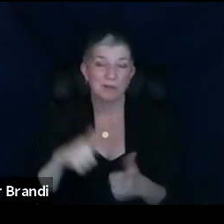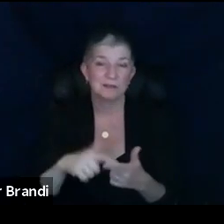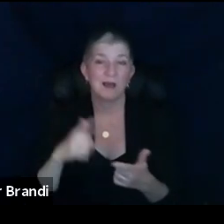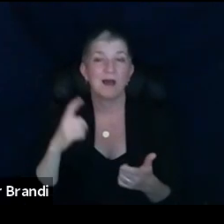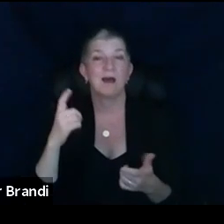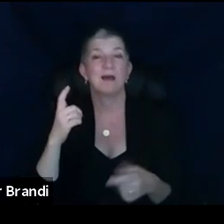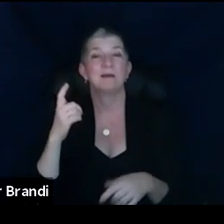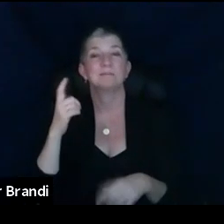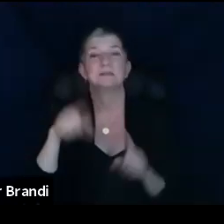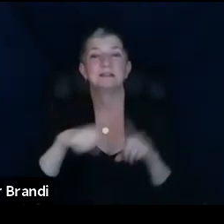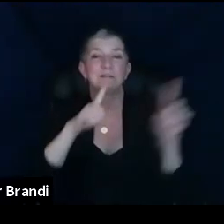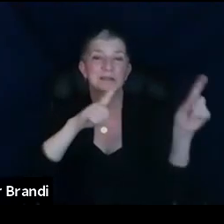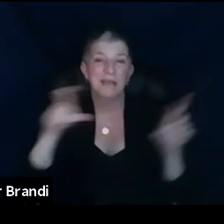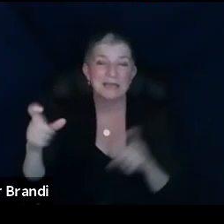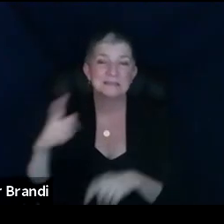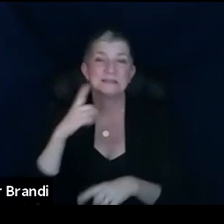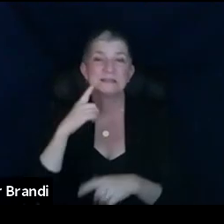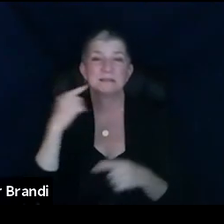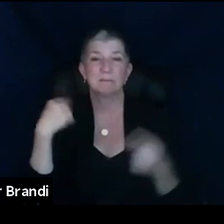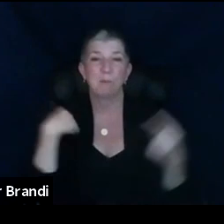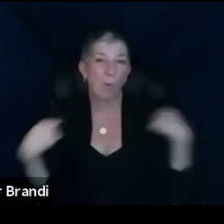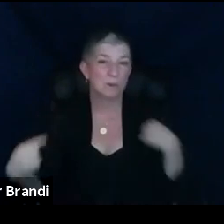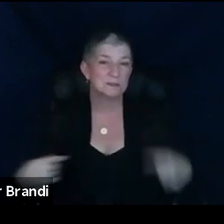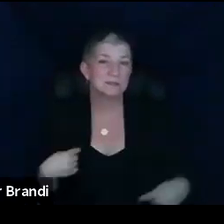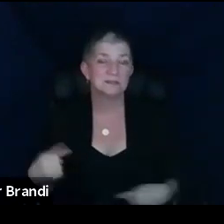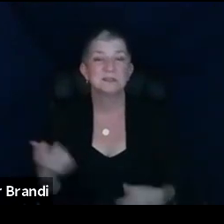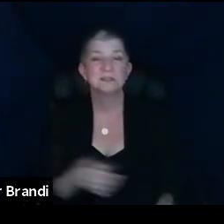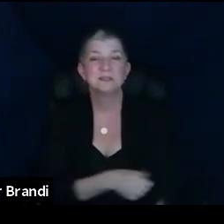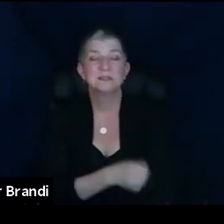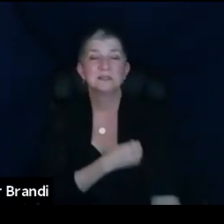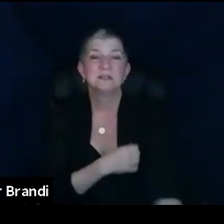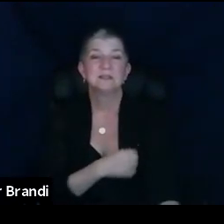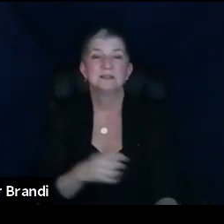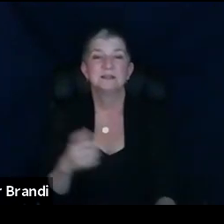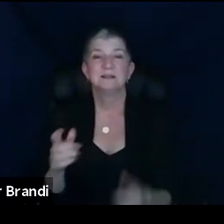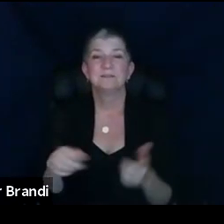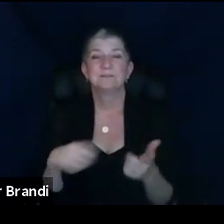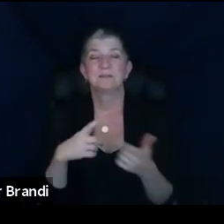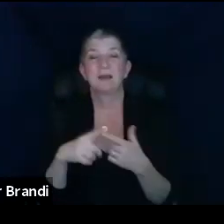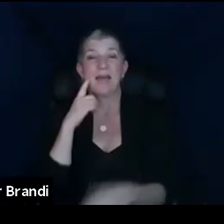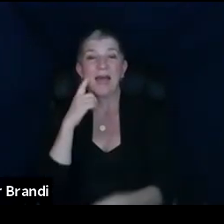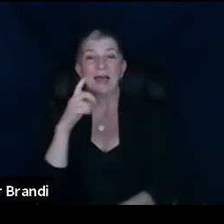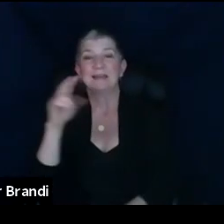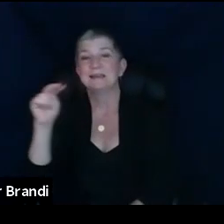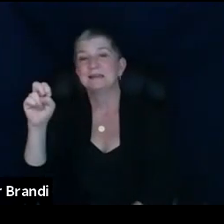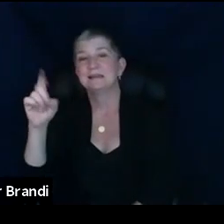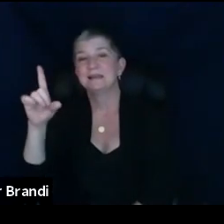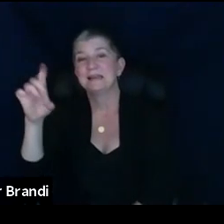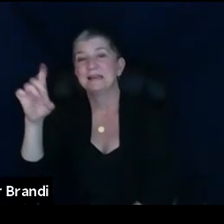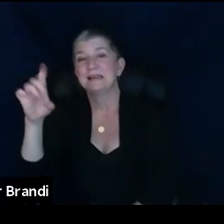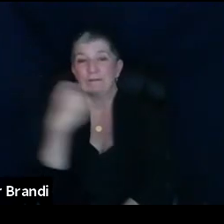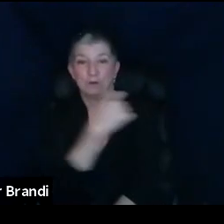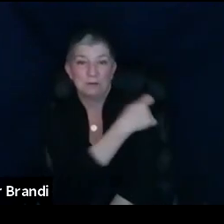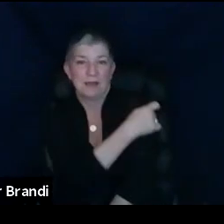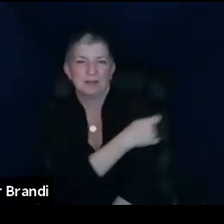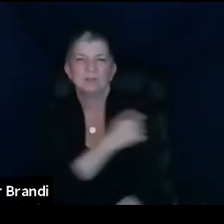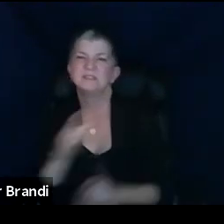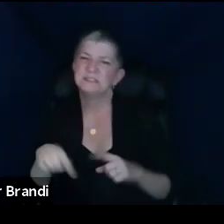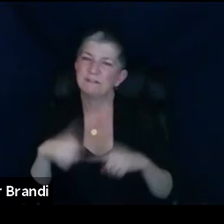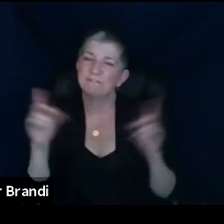test, that, you know, getting that needle for a tattoo is different, and getting